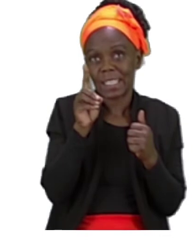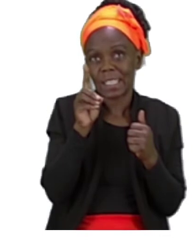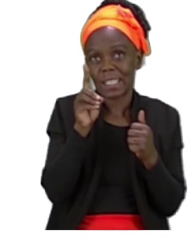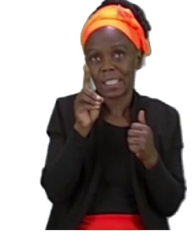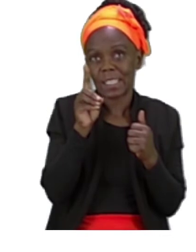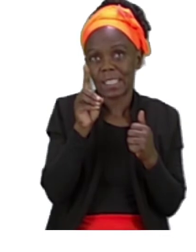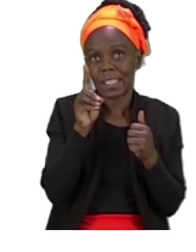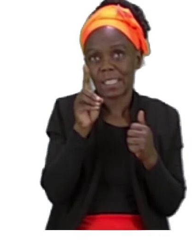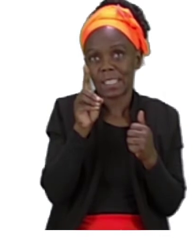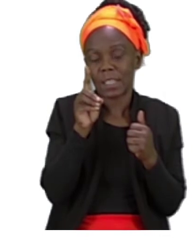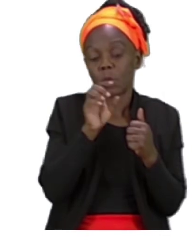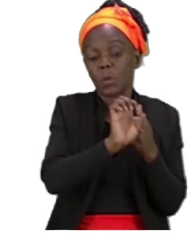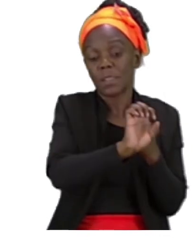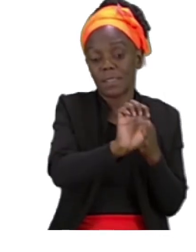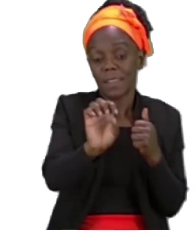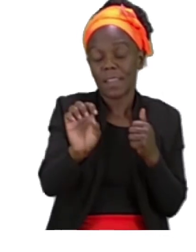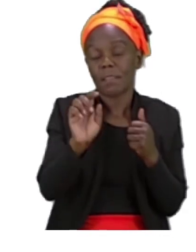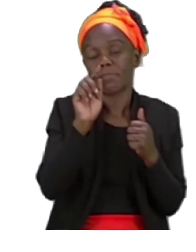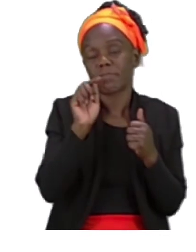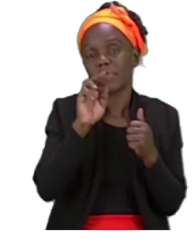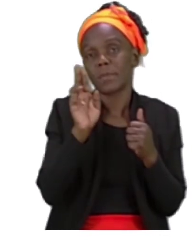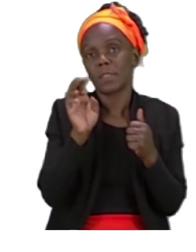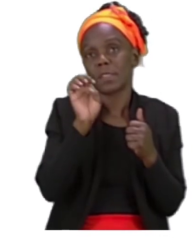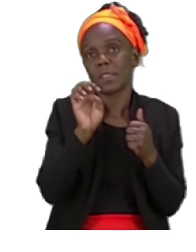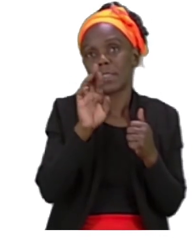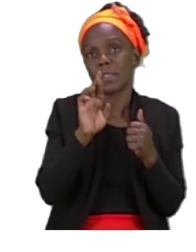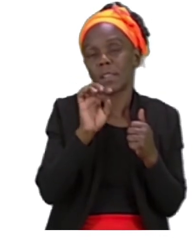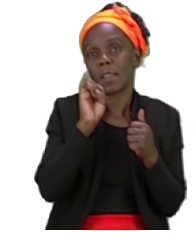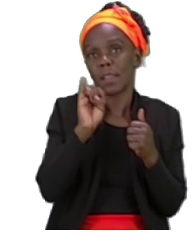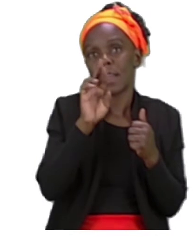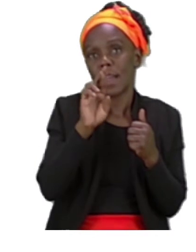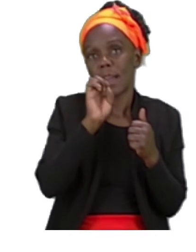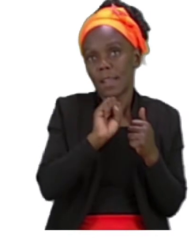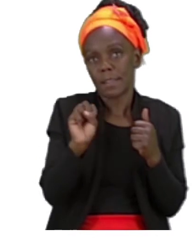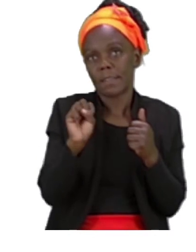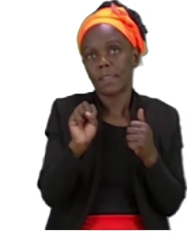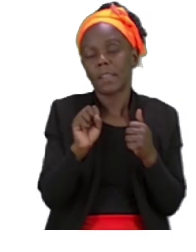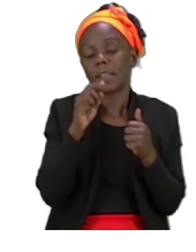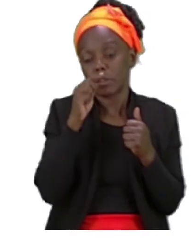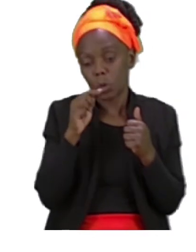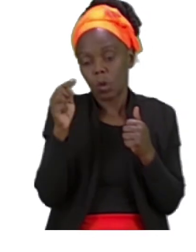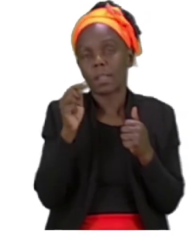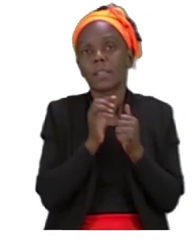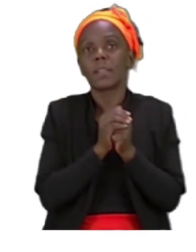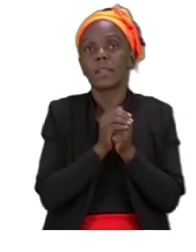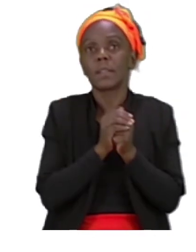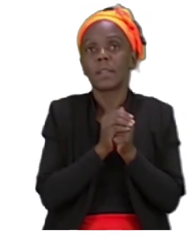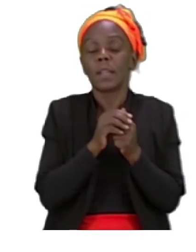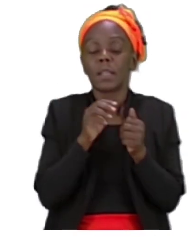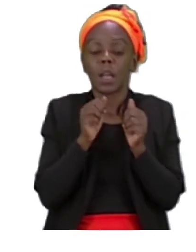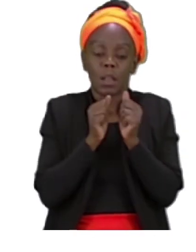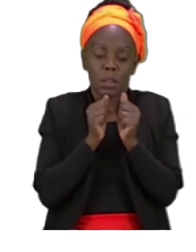you to read the sentence again with the new word. And the rest of these, I'm sure you'll be able to do